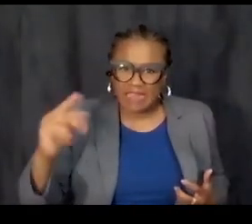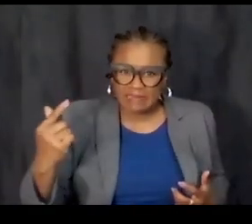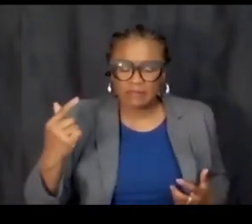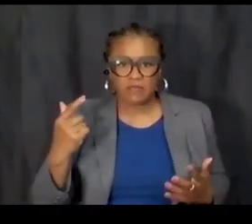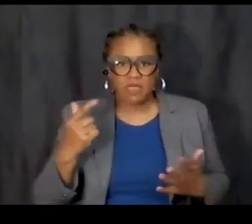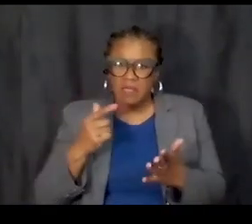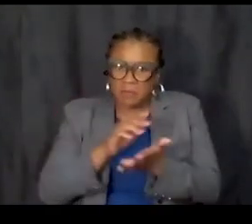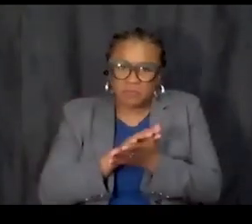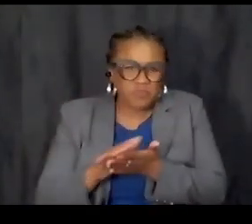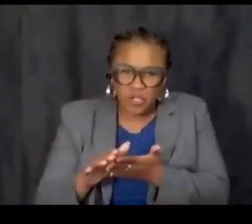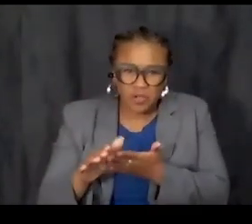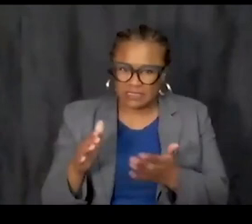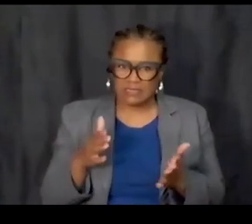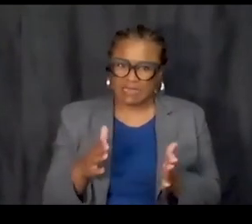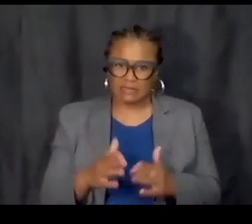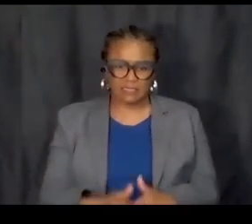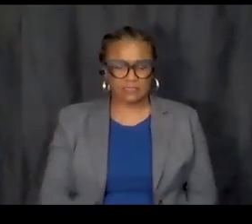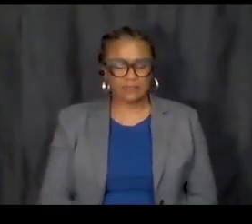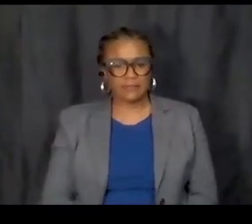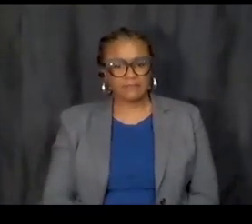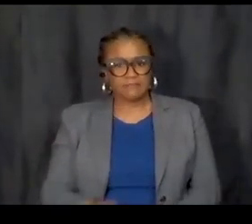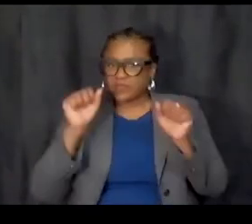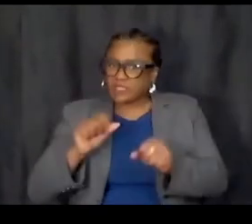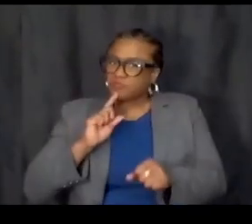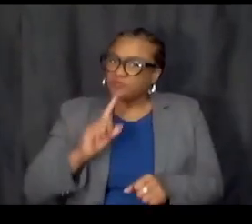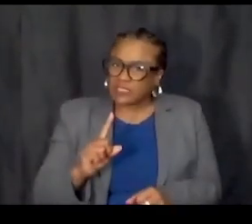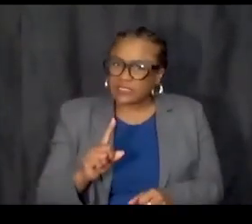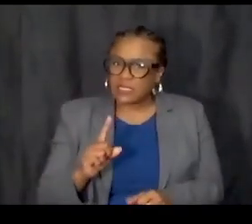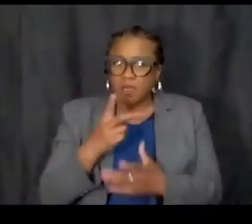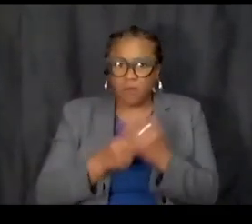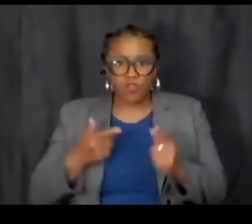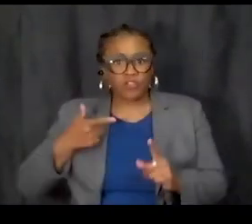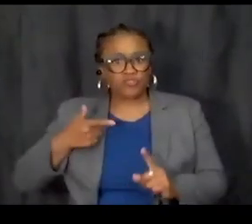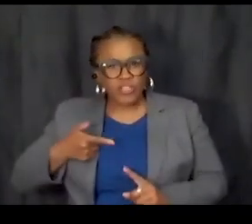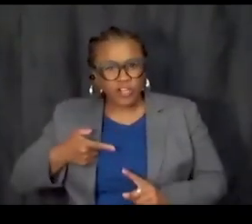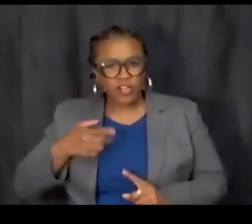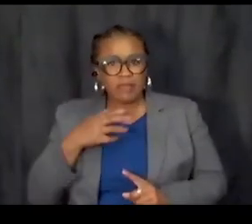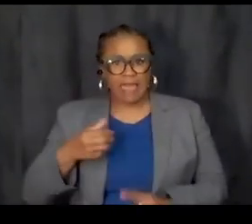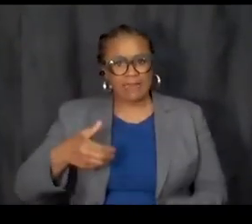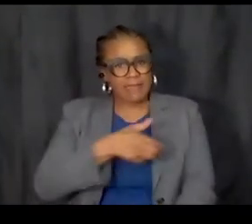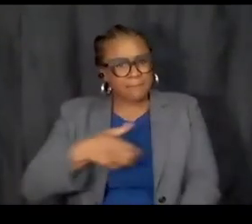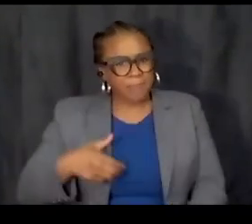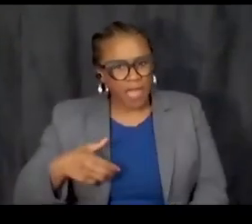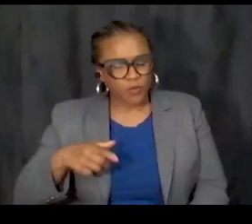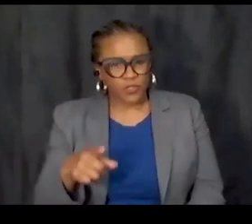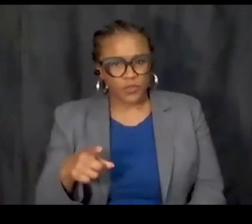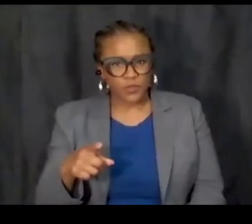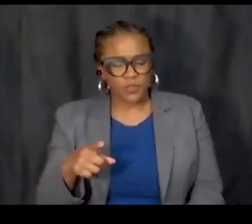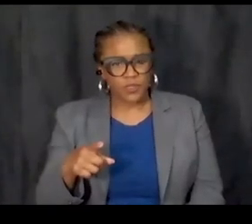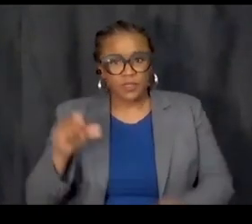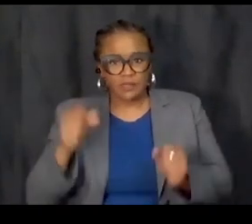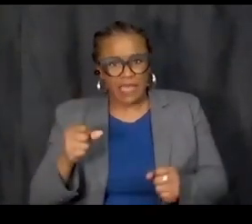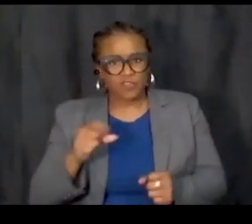know? It can really both trigger and empower you to, you know, it can galvanize you in